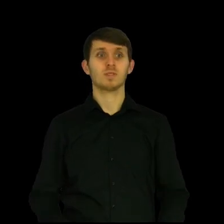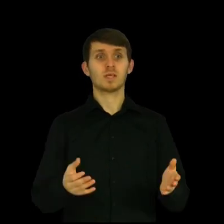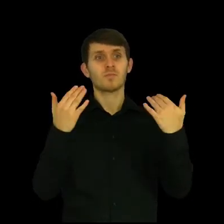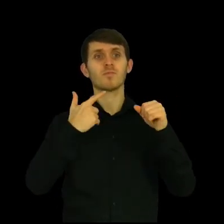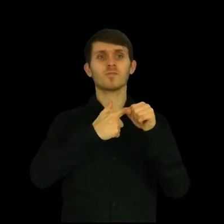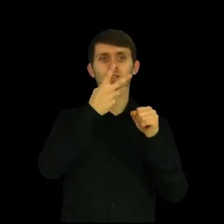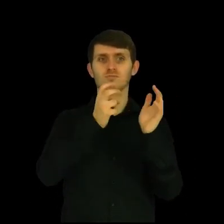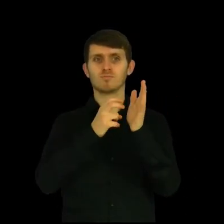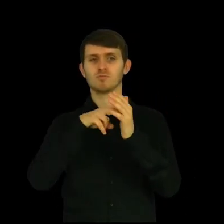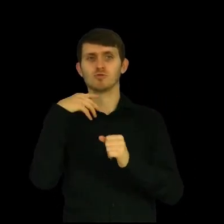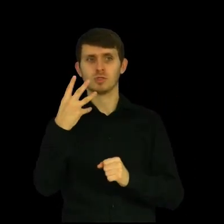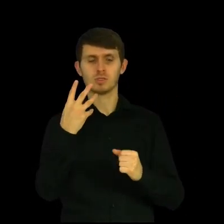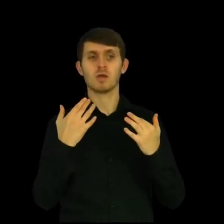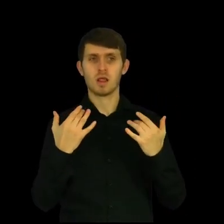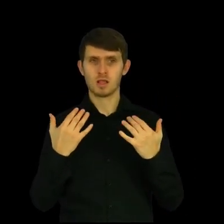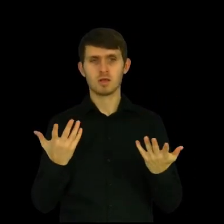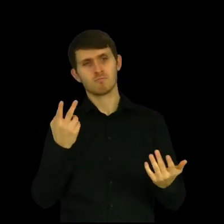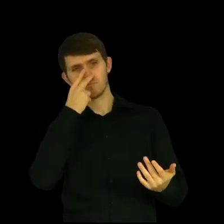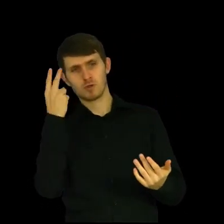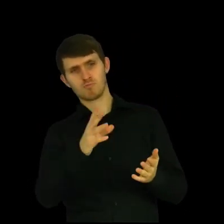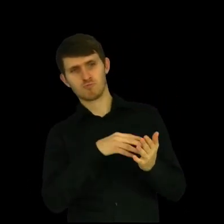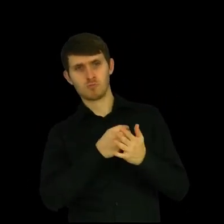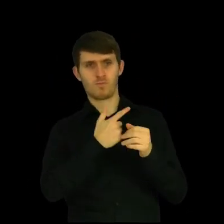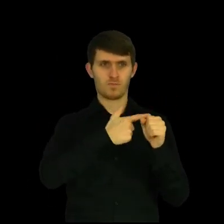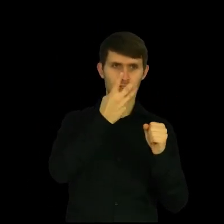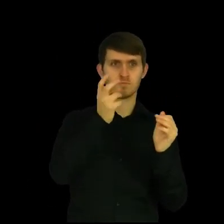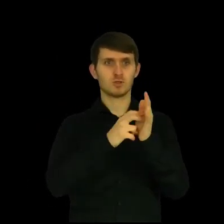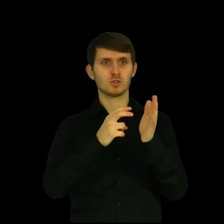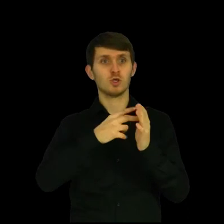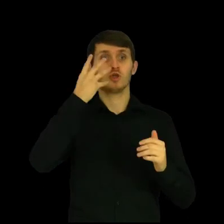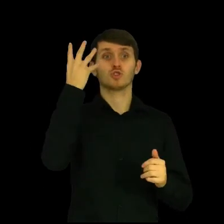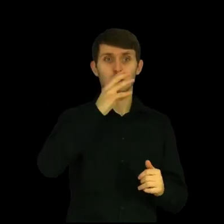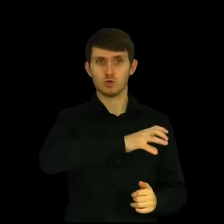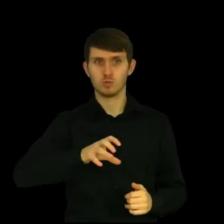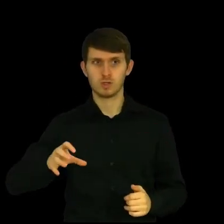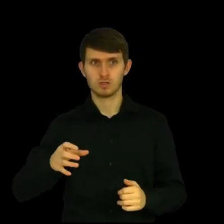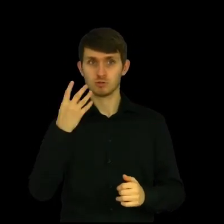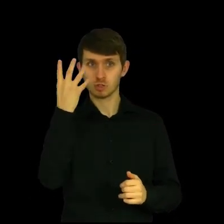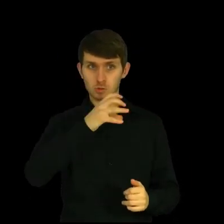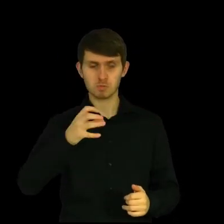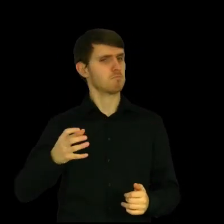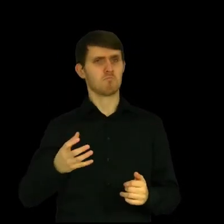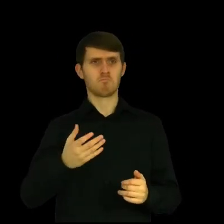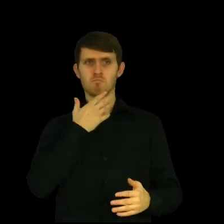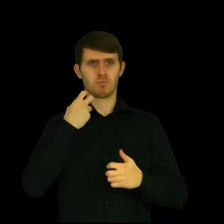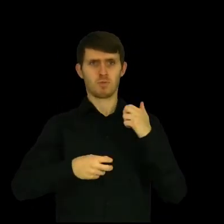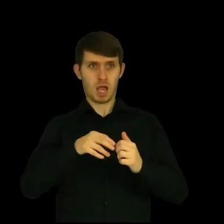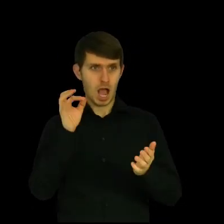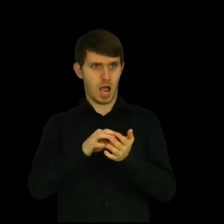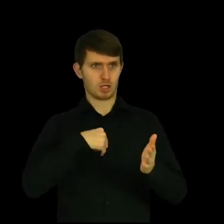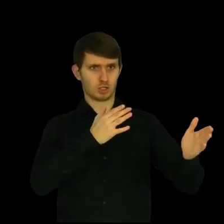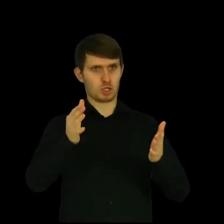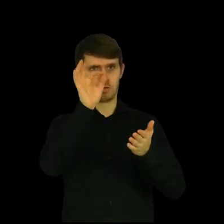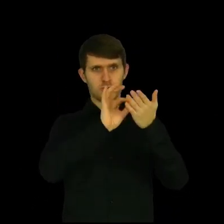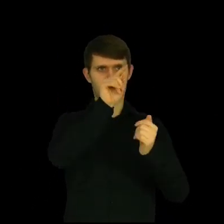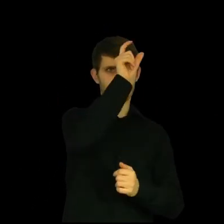Well, now let's think about what 24 divided by 4 is. Well, if I view 24 divided by 4 as taking 24 and dividing it